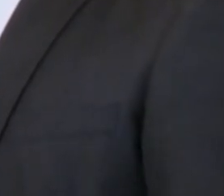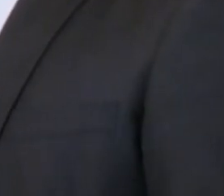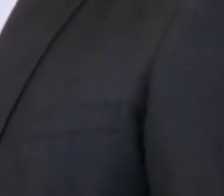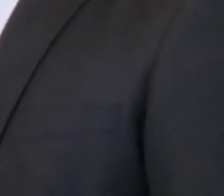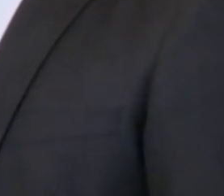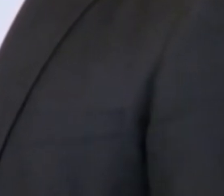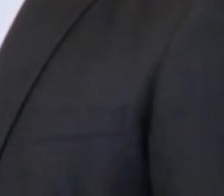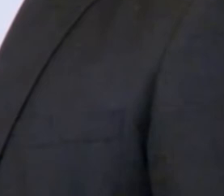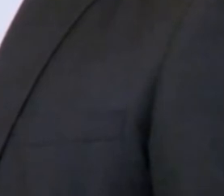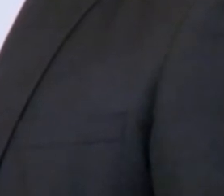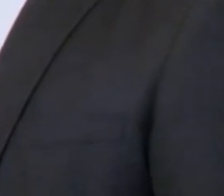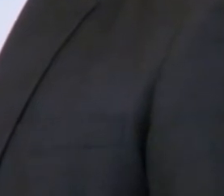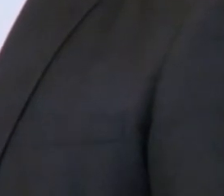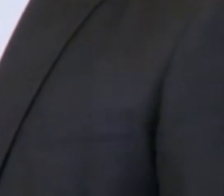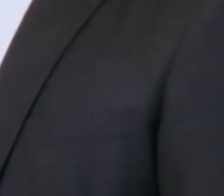Alohu.